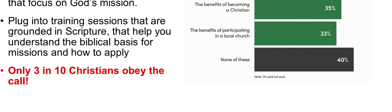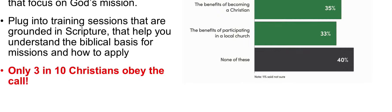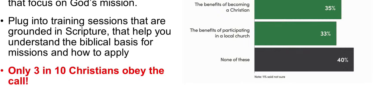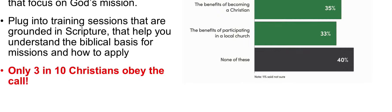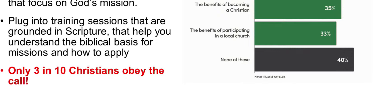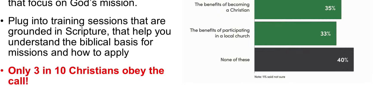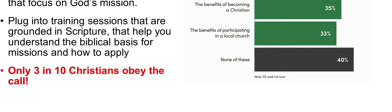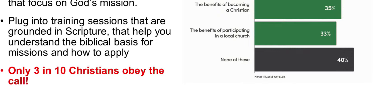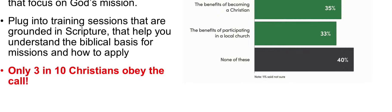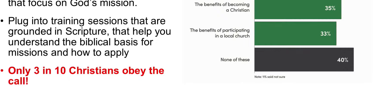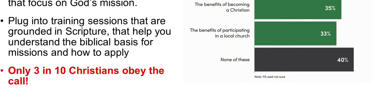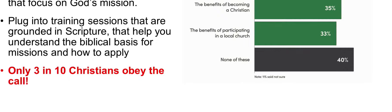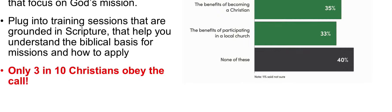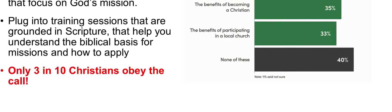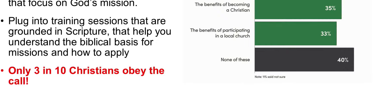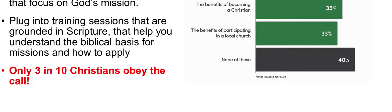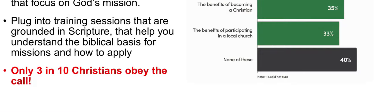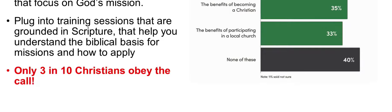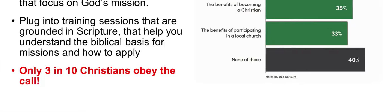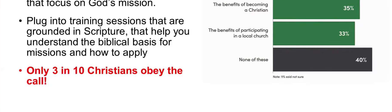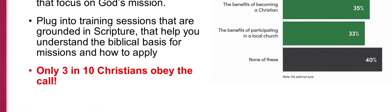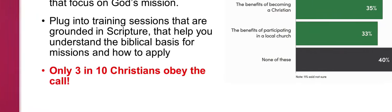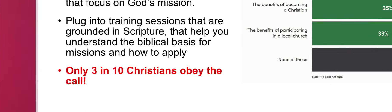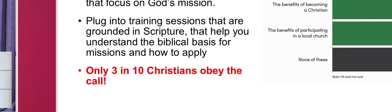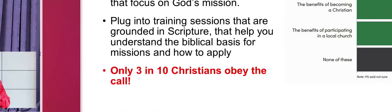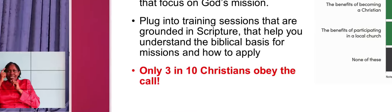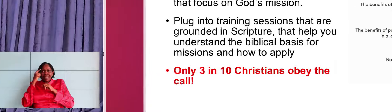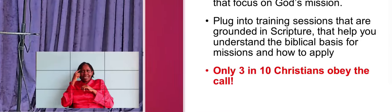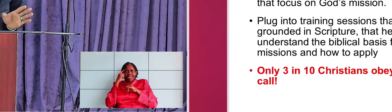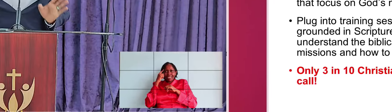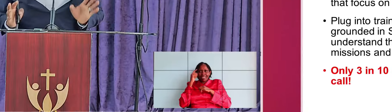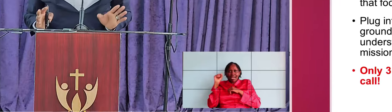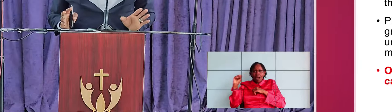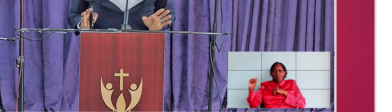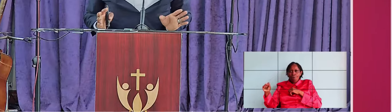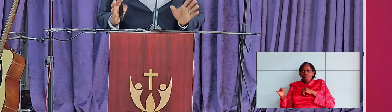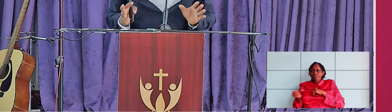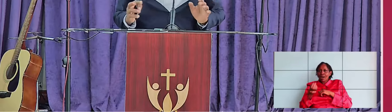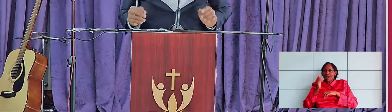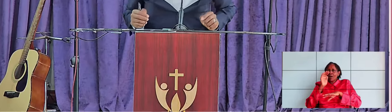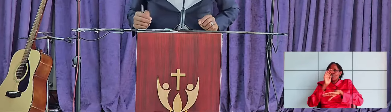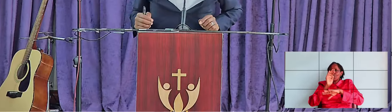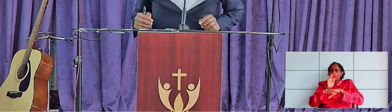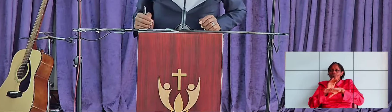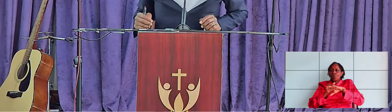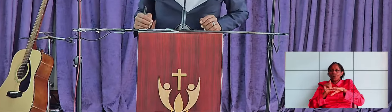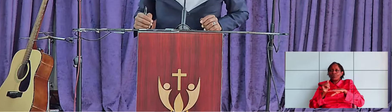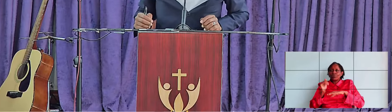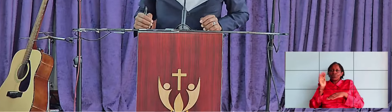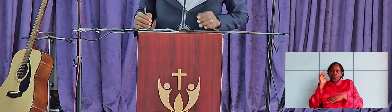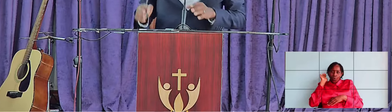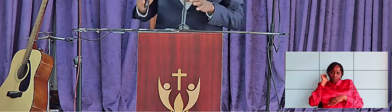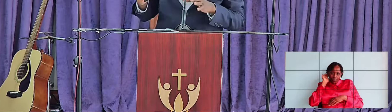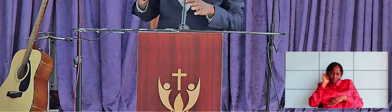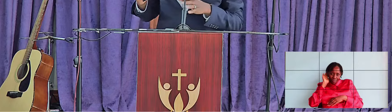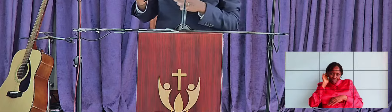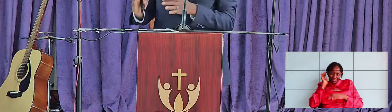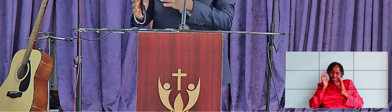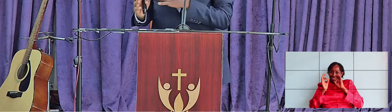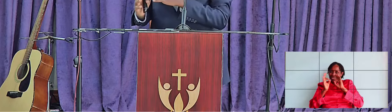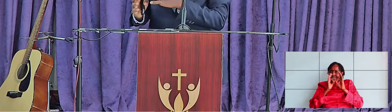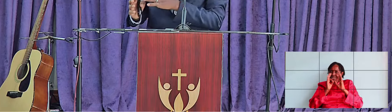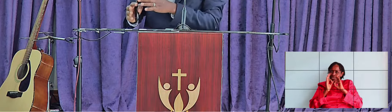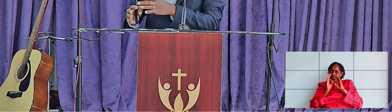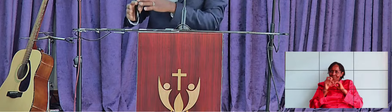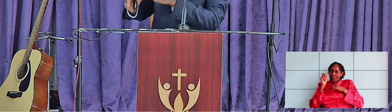And I think that is a wake-up call to obedience. If you're going to occupy,